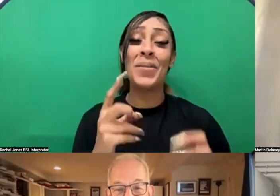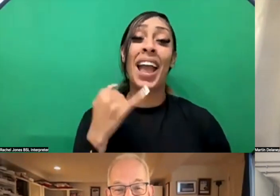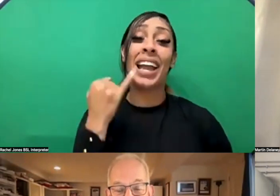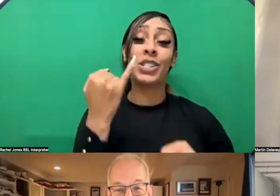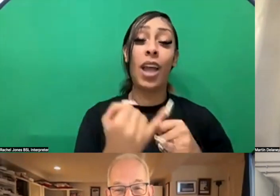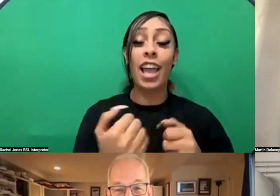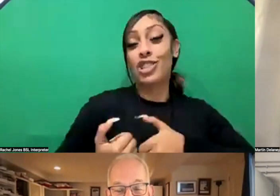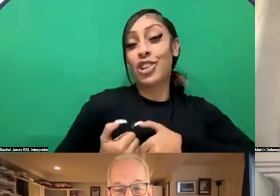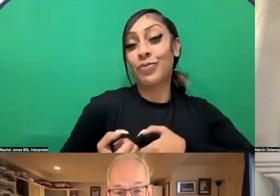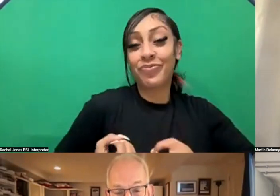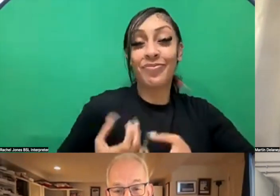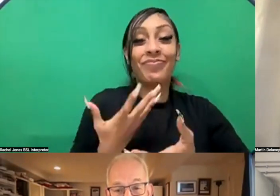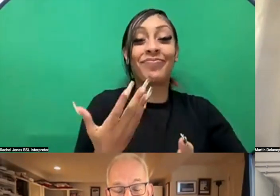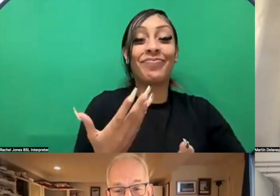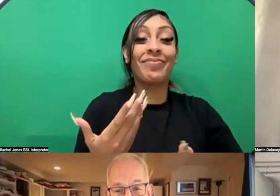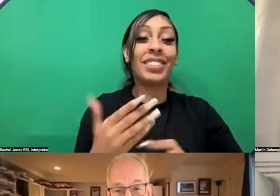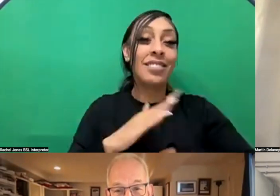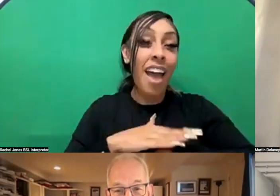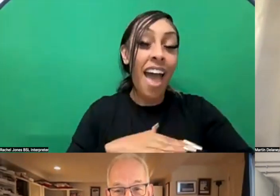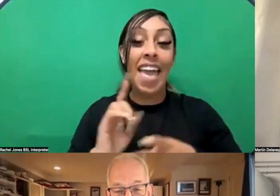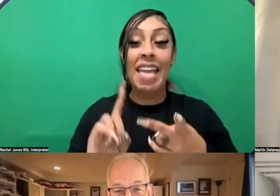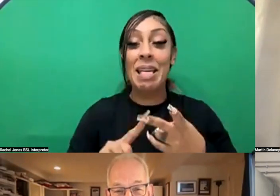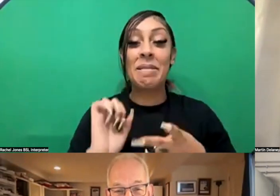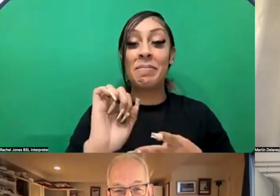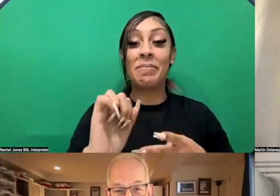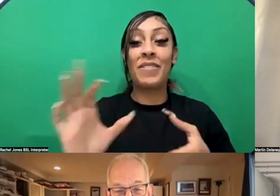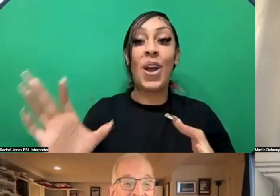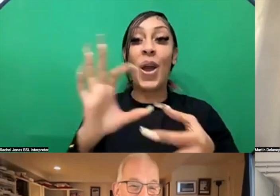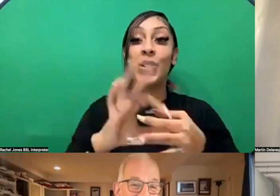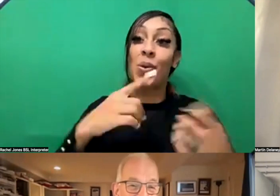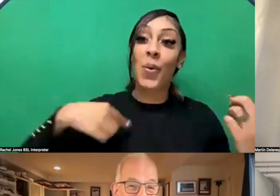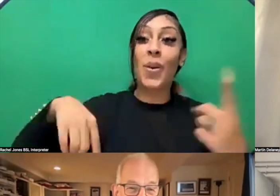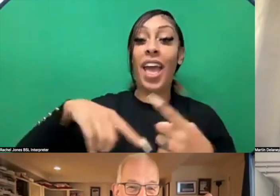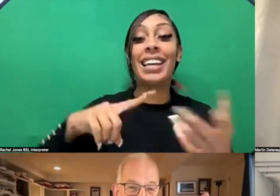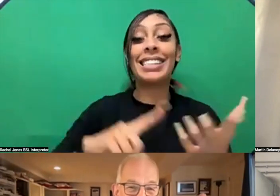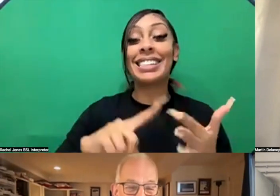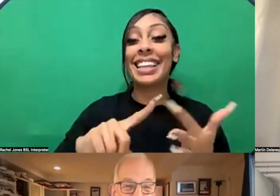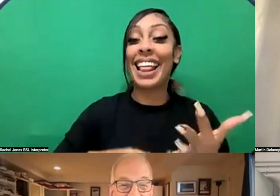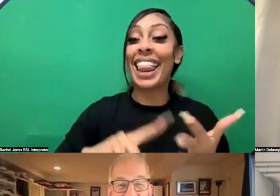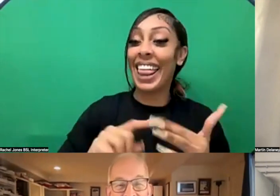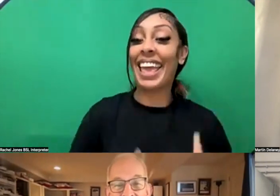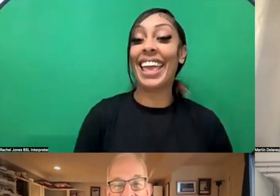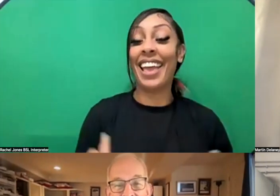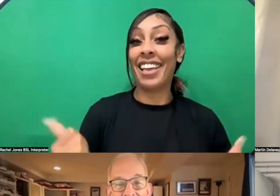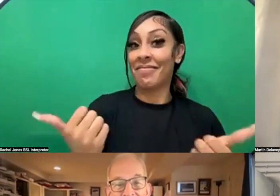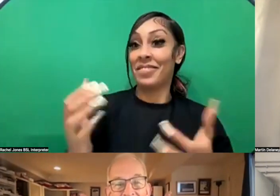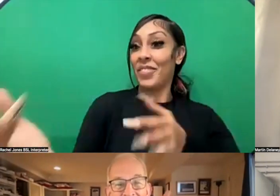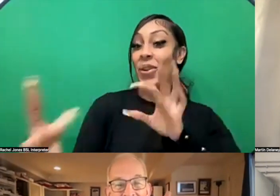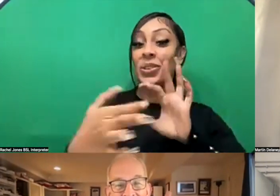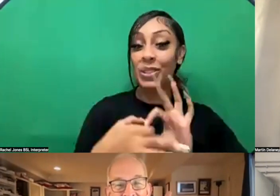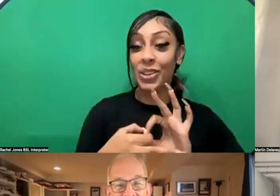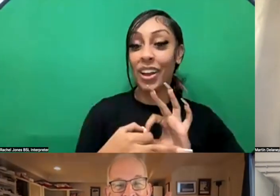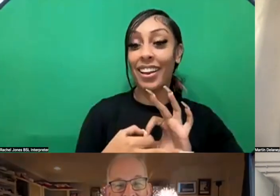and time. And thank you also for joining us, Layla, as well. It's been really good to have you here with us. And of